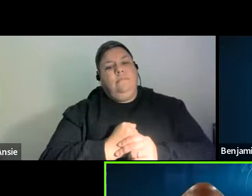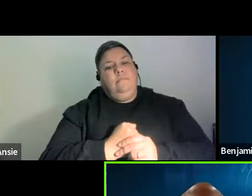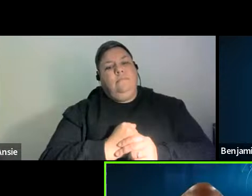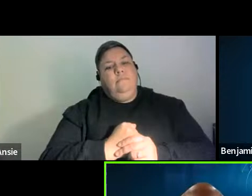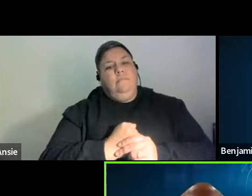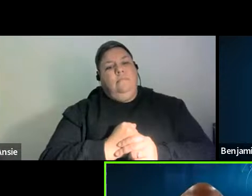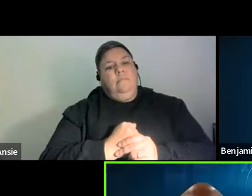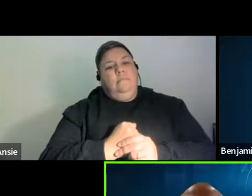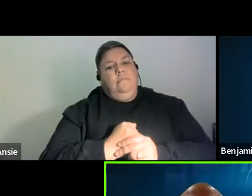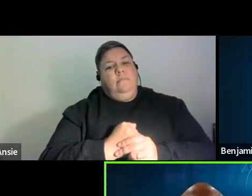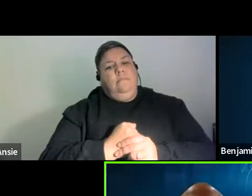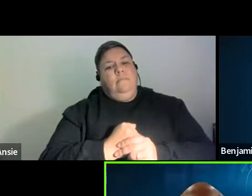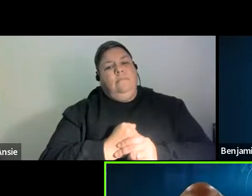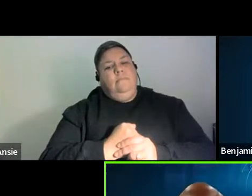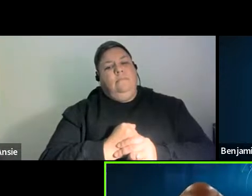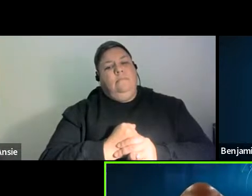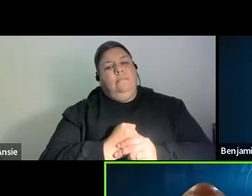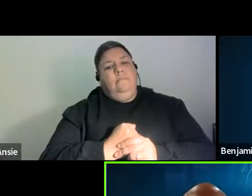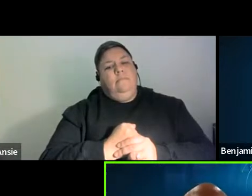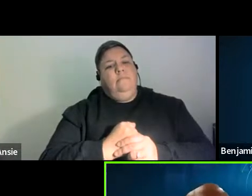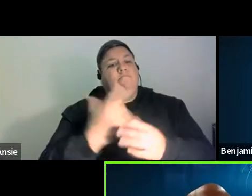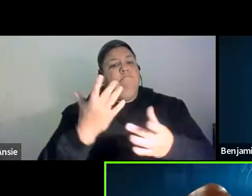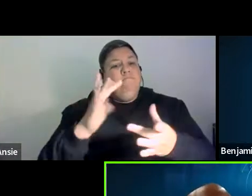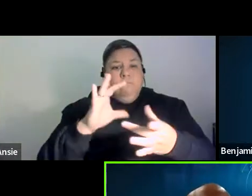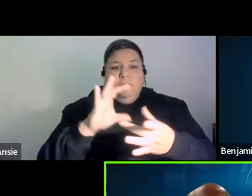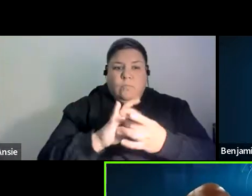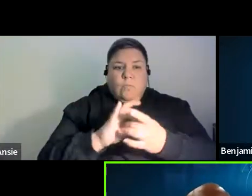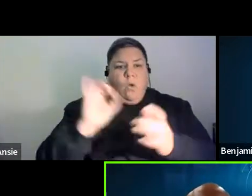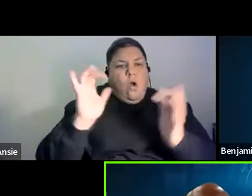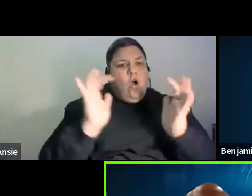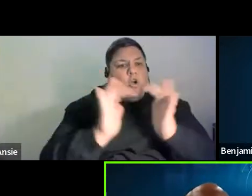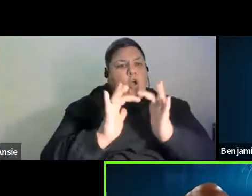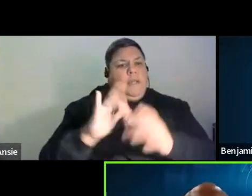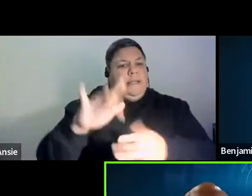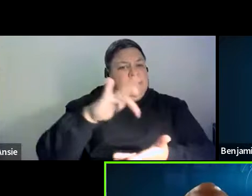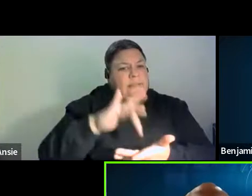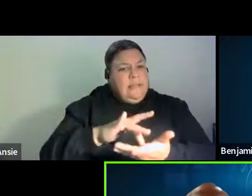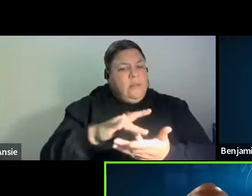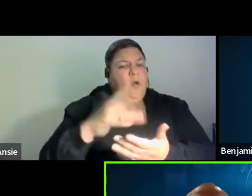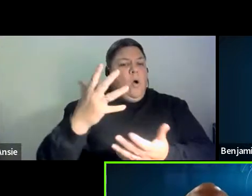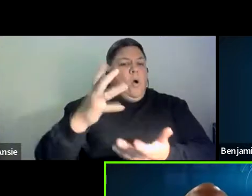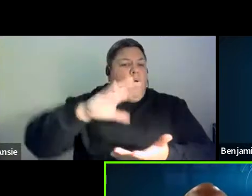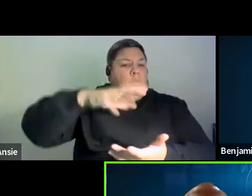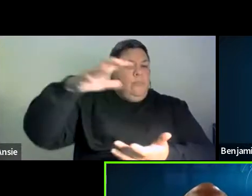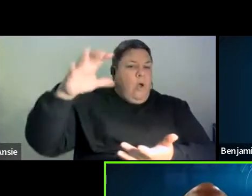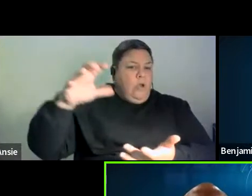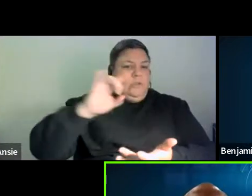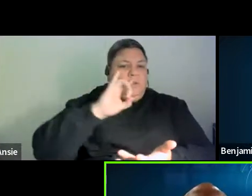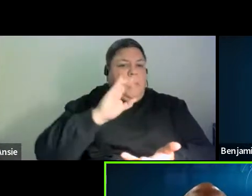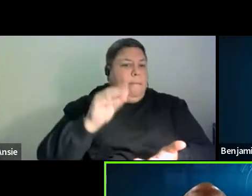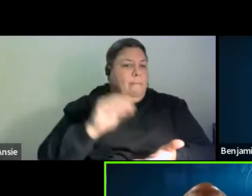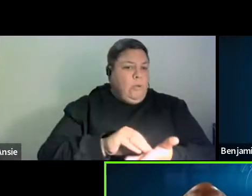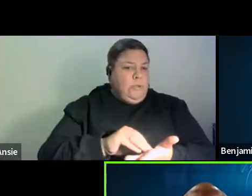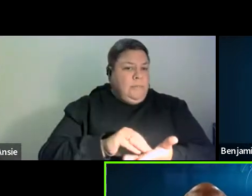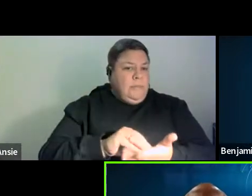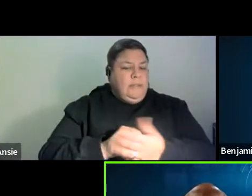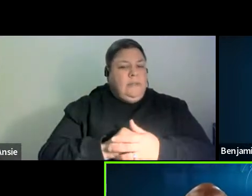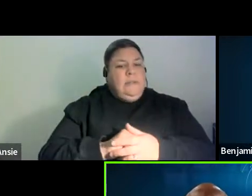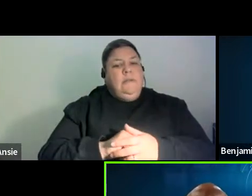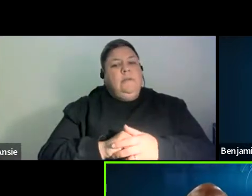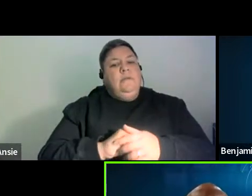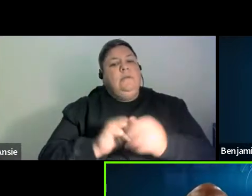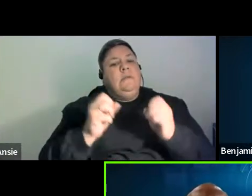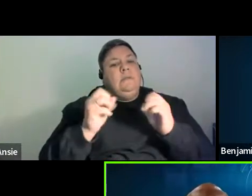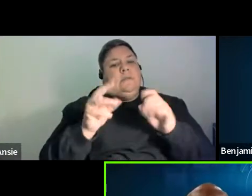making getting hold of our contact center or branch office by appointment. But from troubleshooting